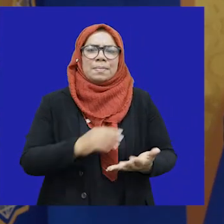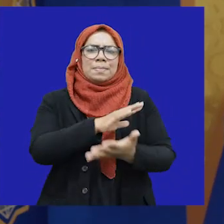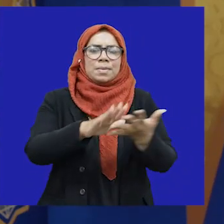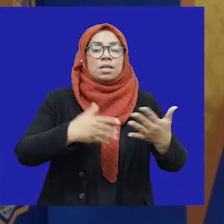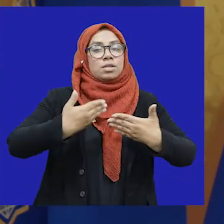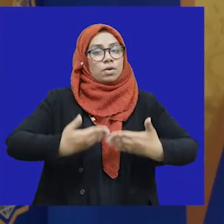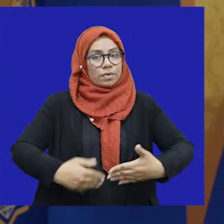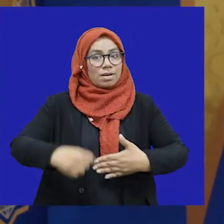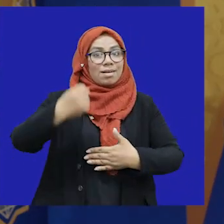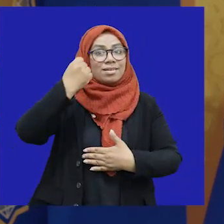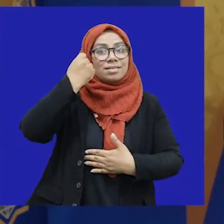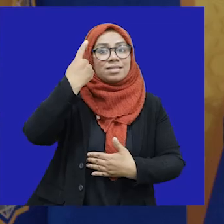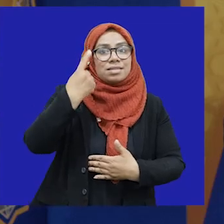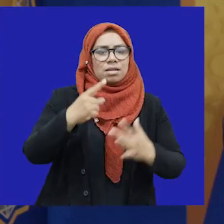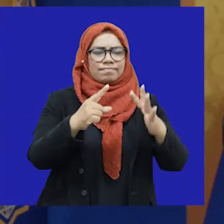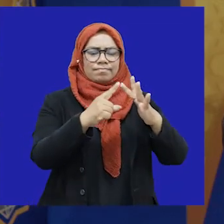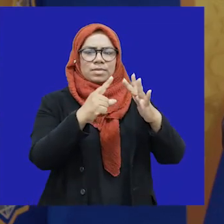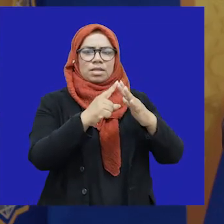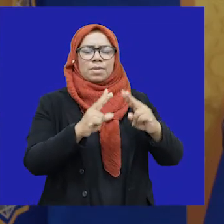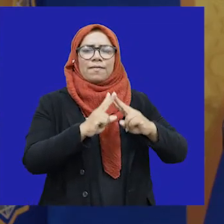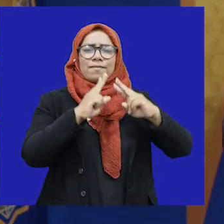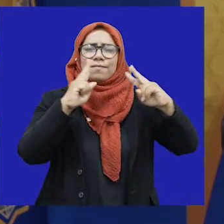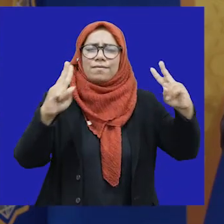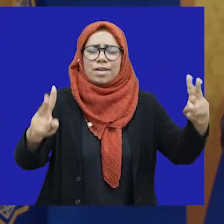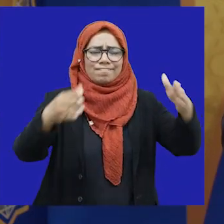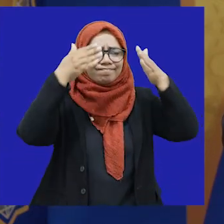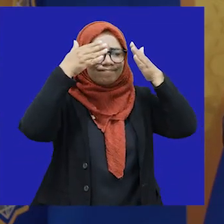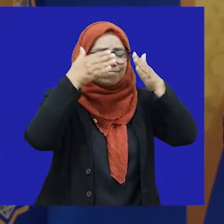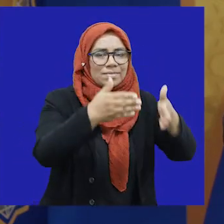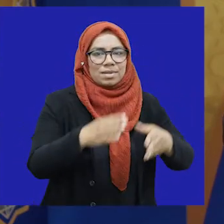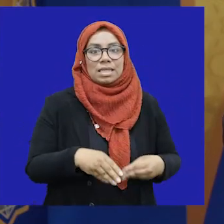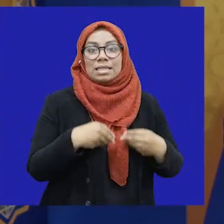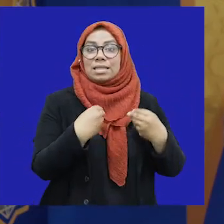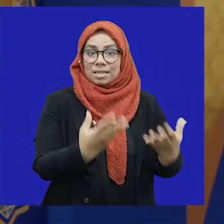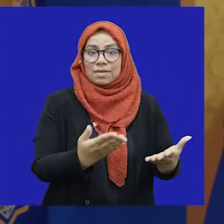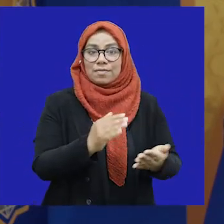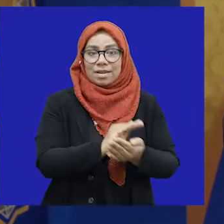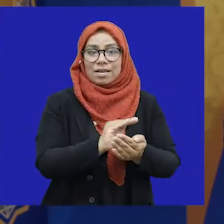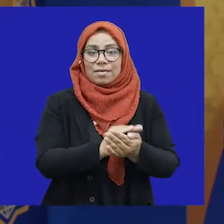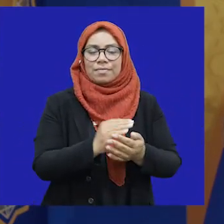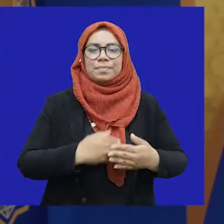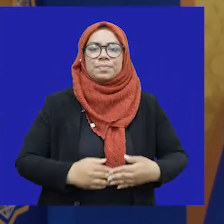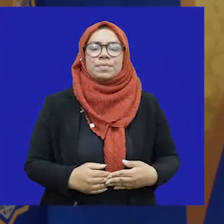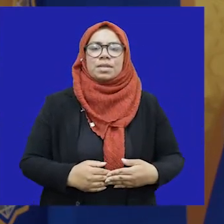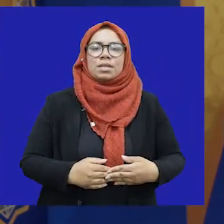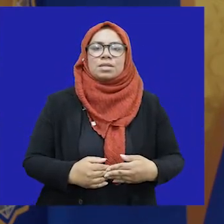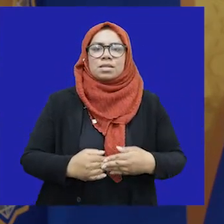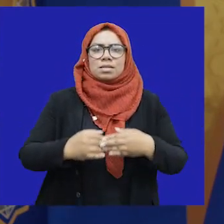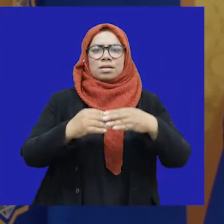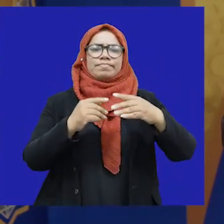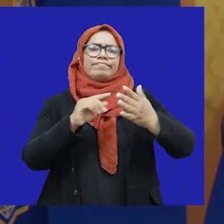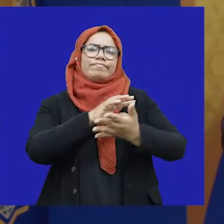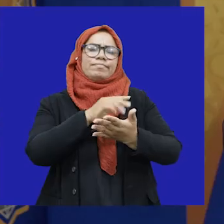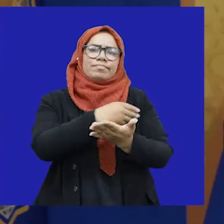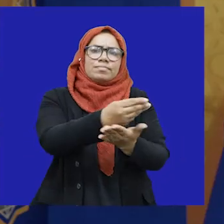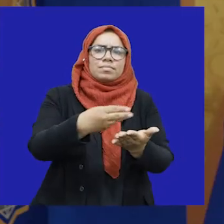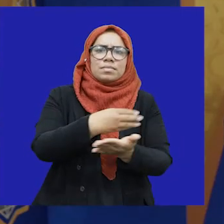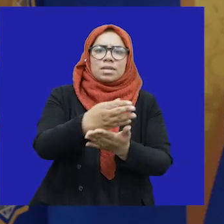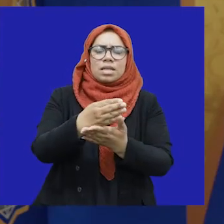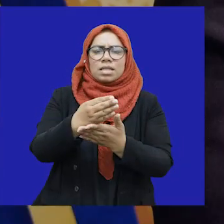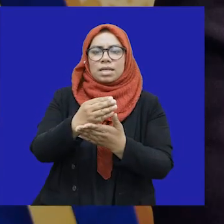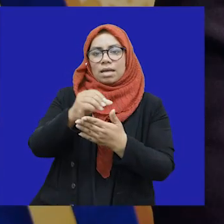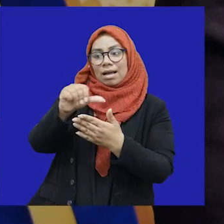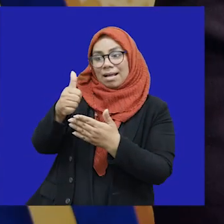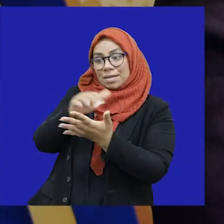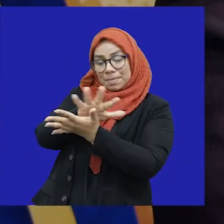is calculated annually on specific types of wealth such as savings, investments, and other forms of financial